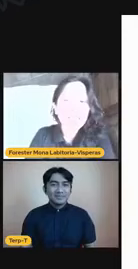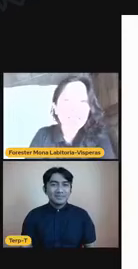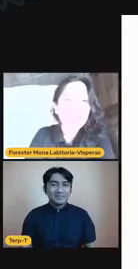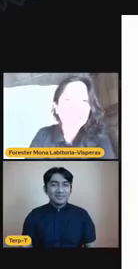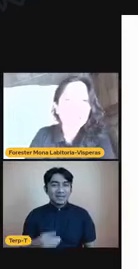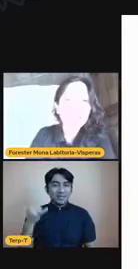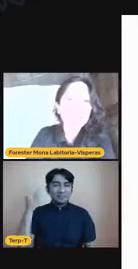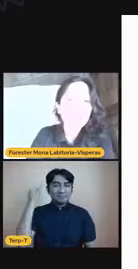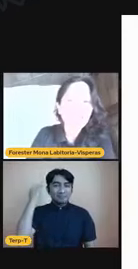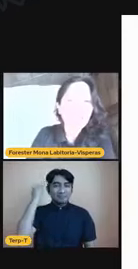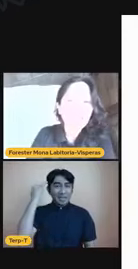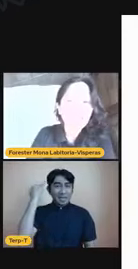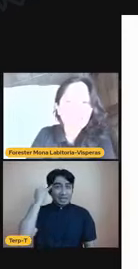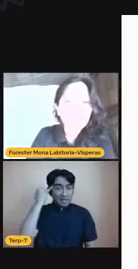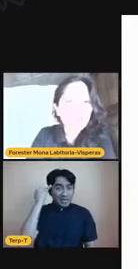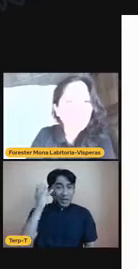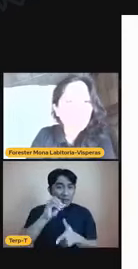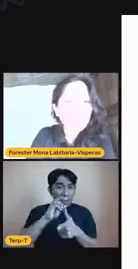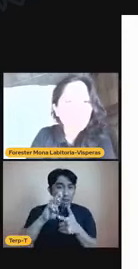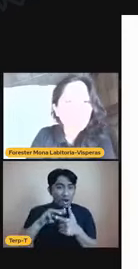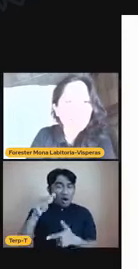intellectual wellness.